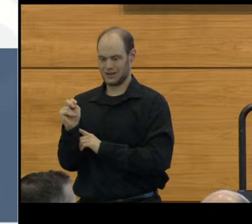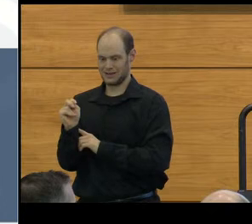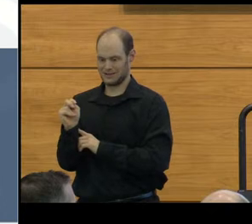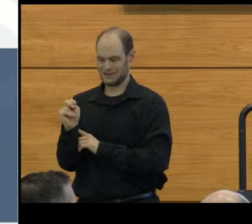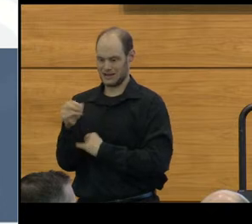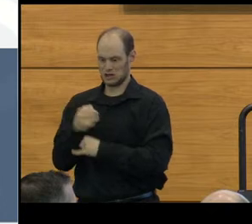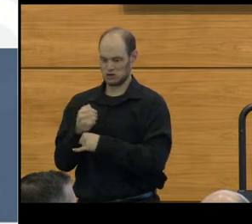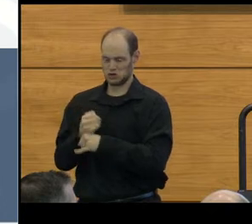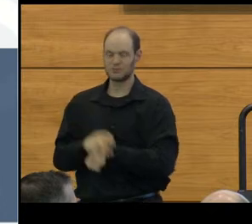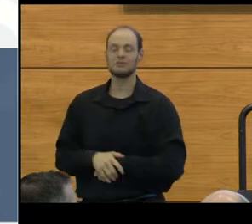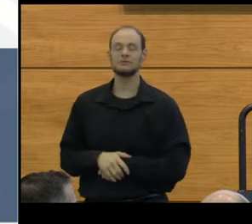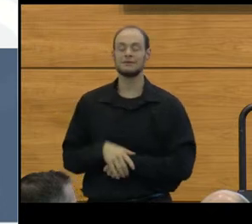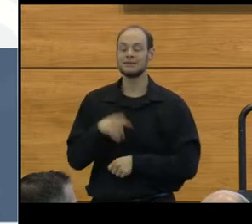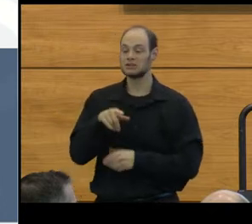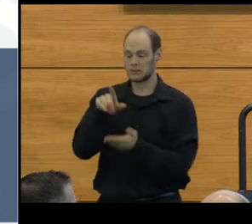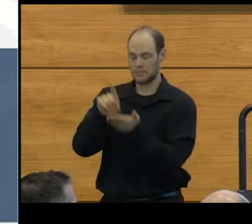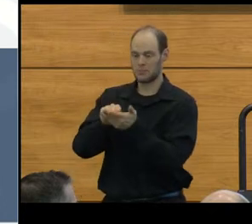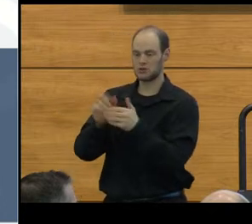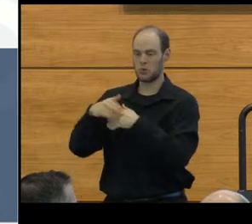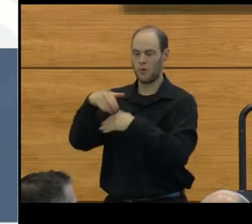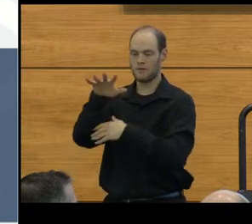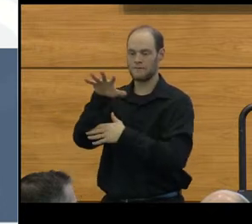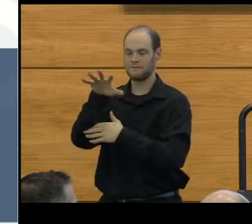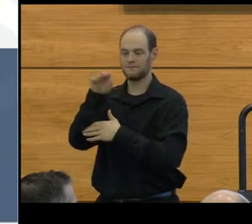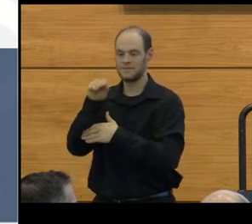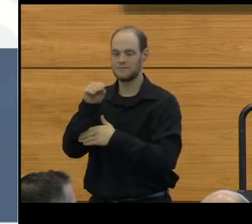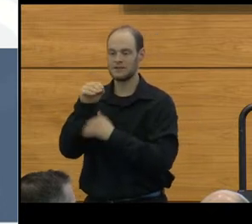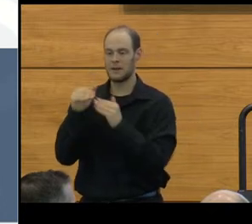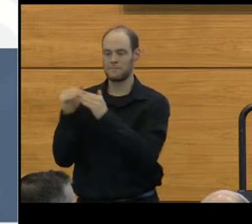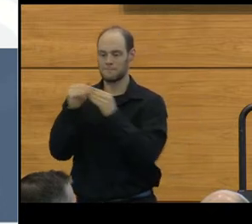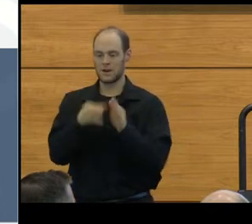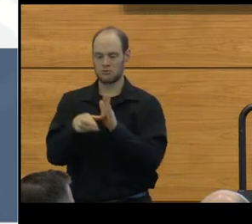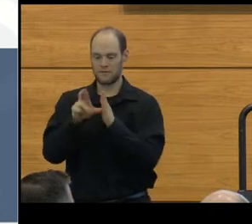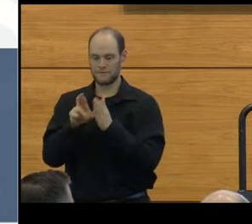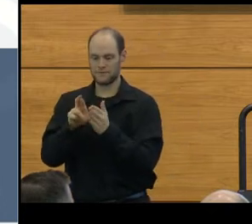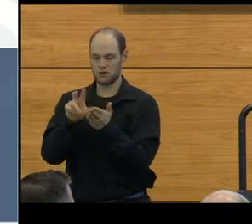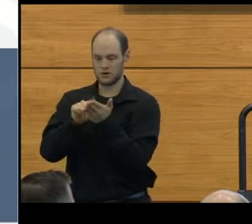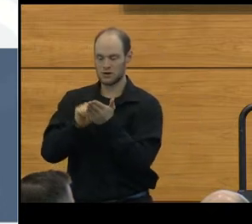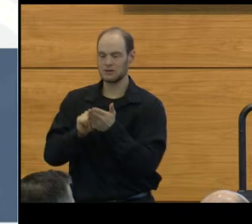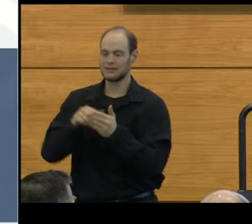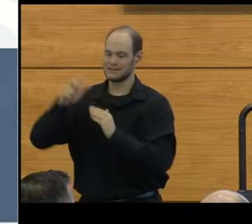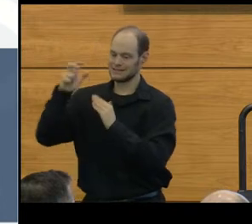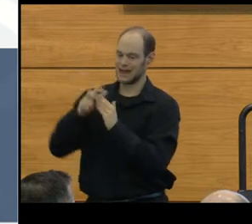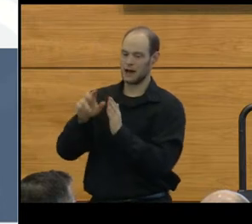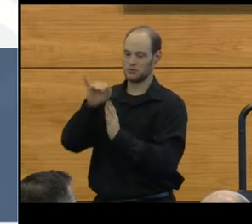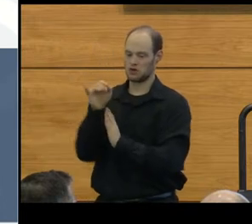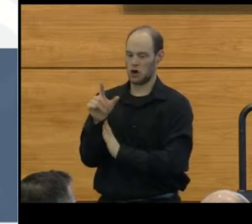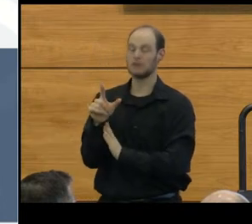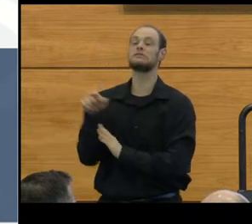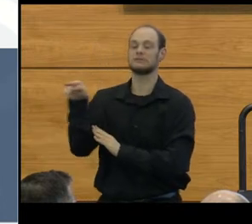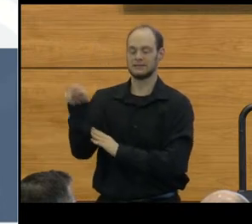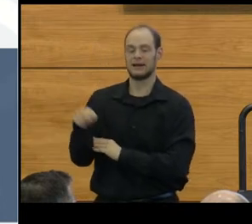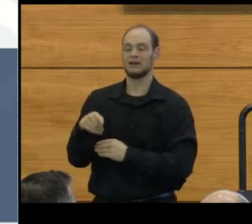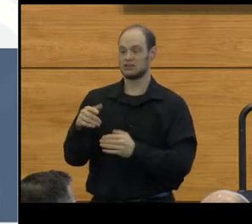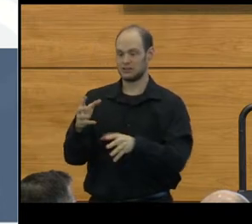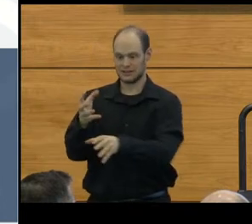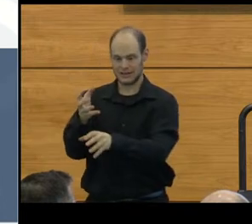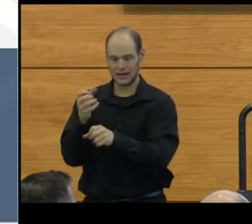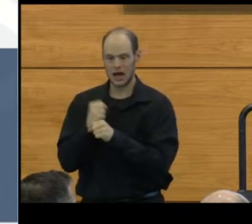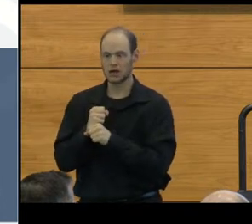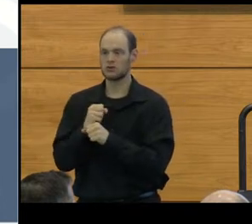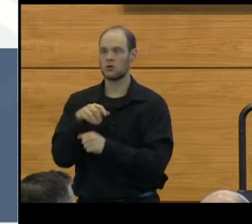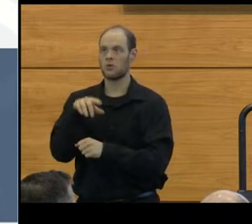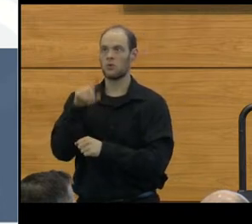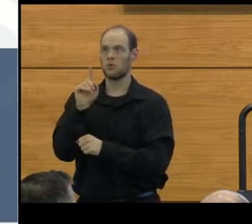Institution. She has published more than 50 peer-reviewed articles in top journals and has received a